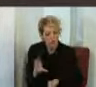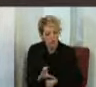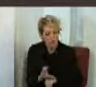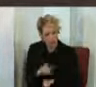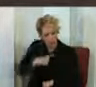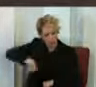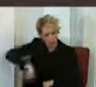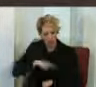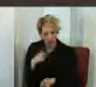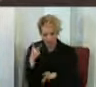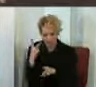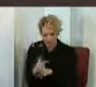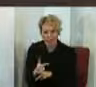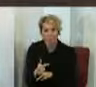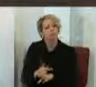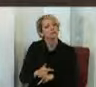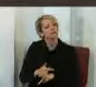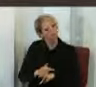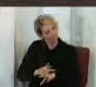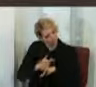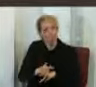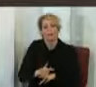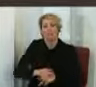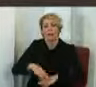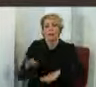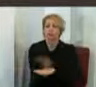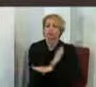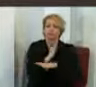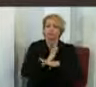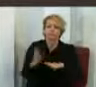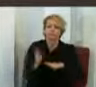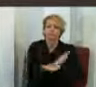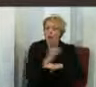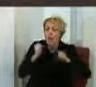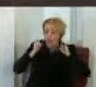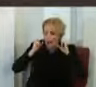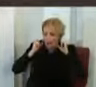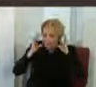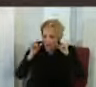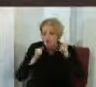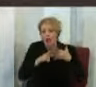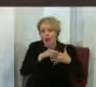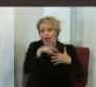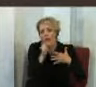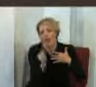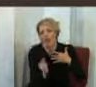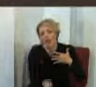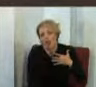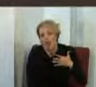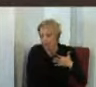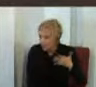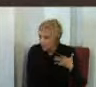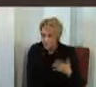community, we are kept very busy. We do an amazing amount of things as a congregation. You know, today we'll be